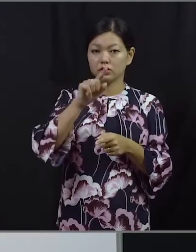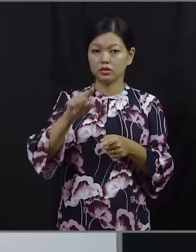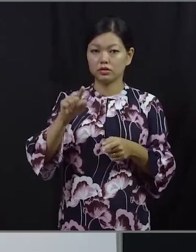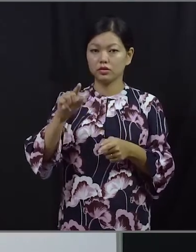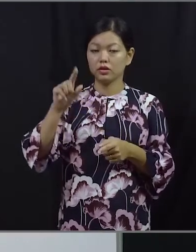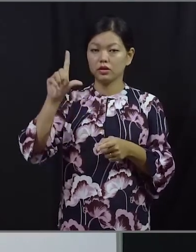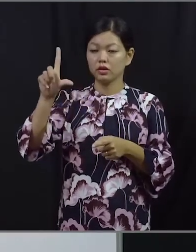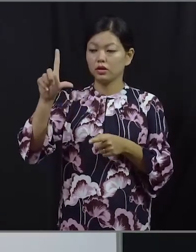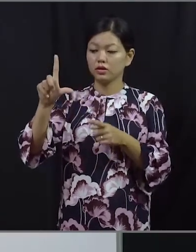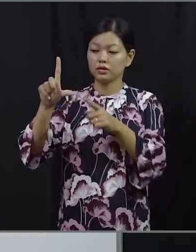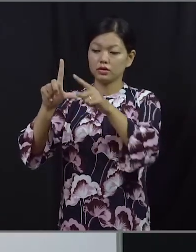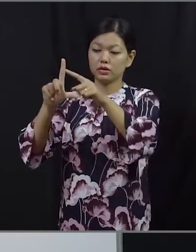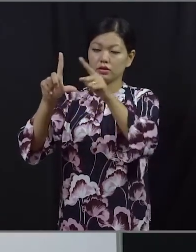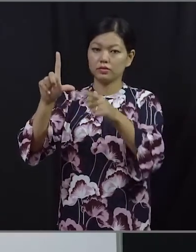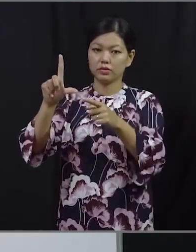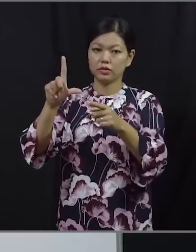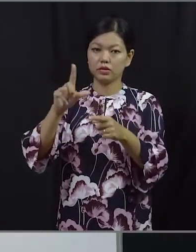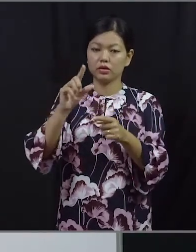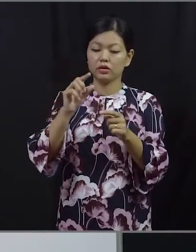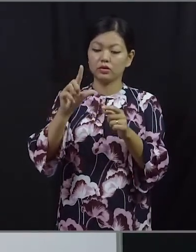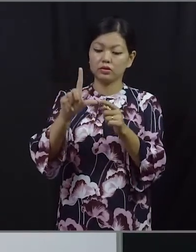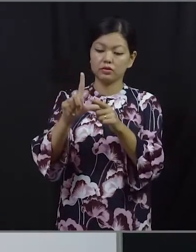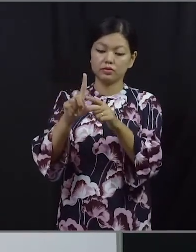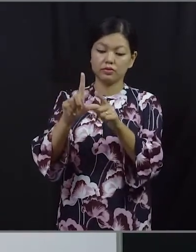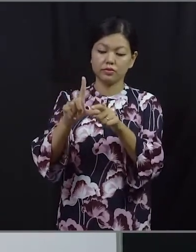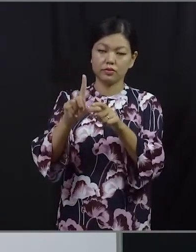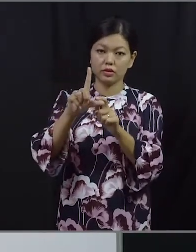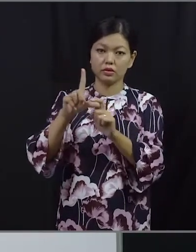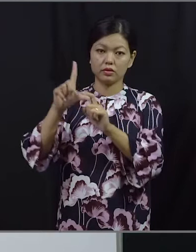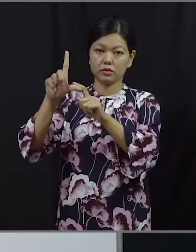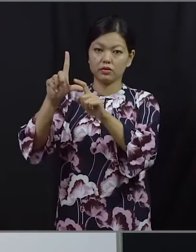think it's clear. Okay, so now here,